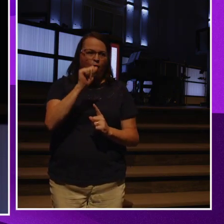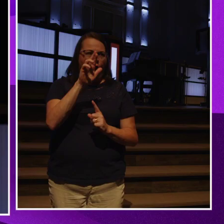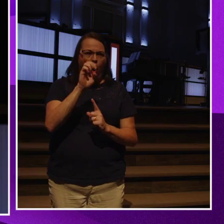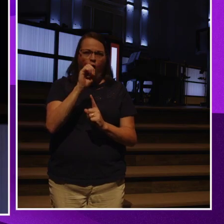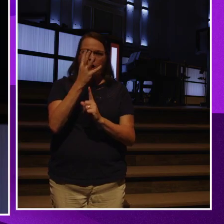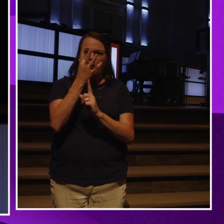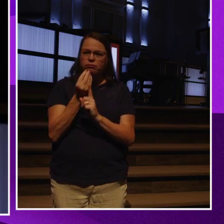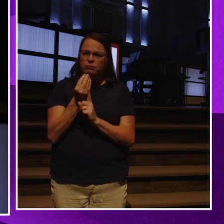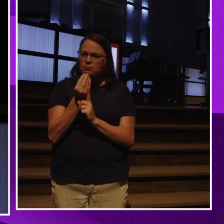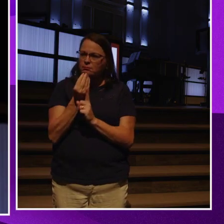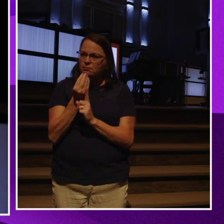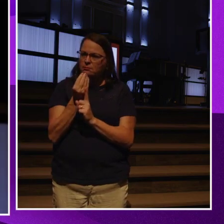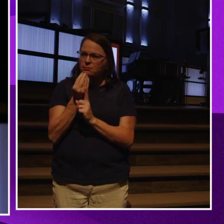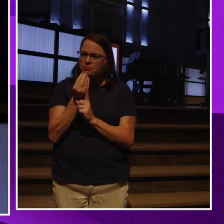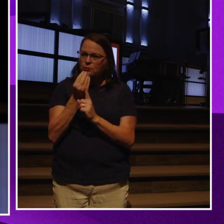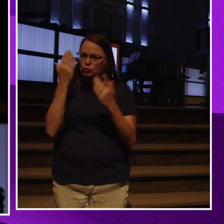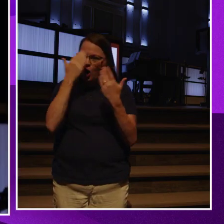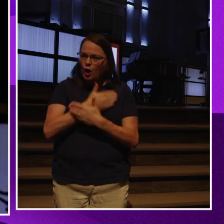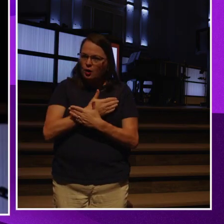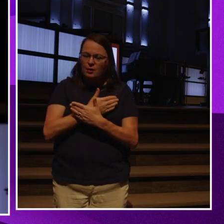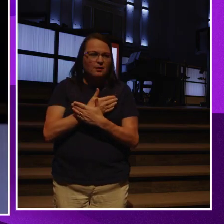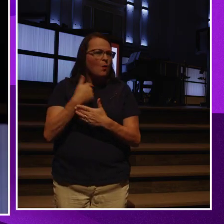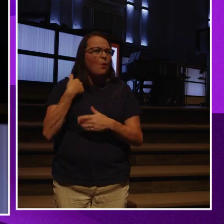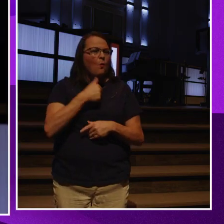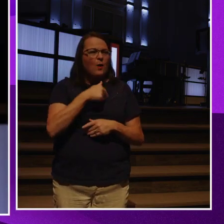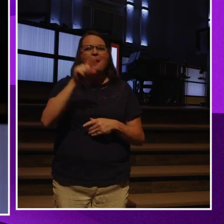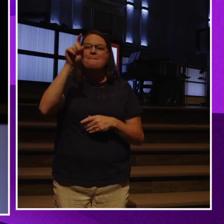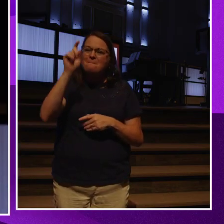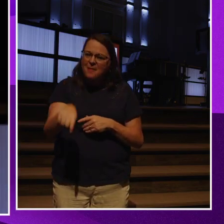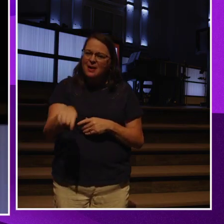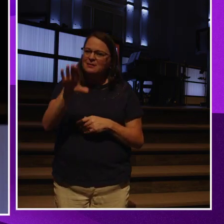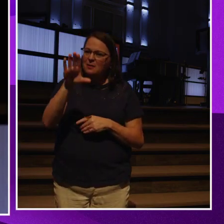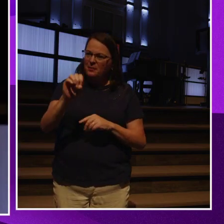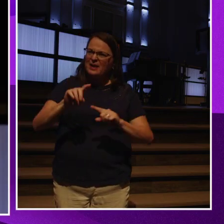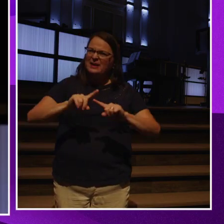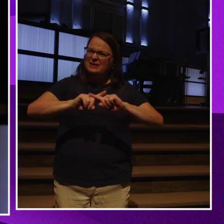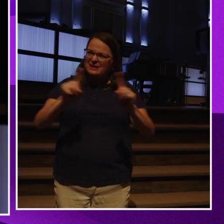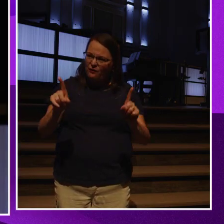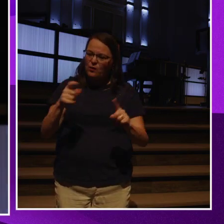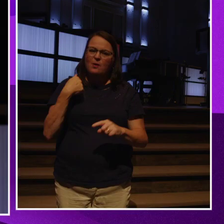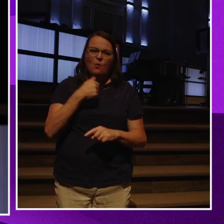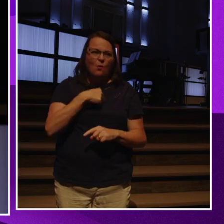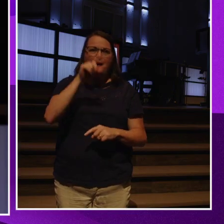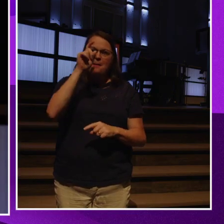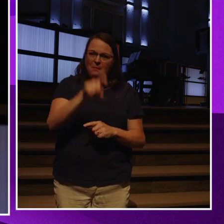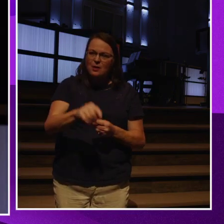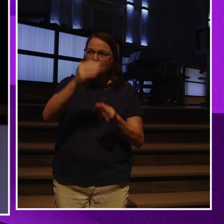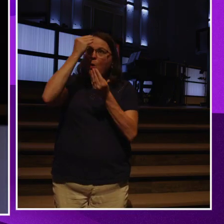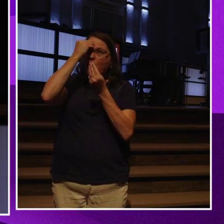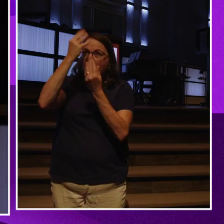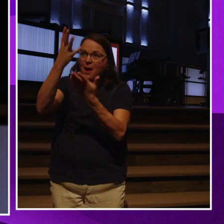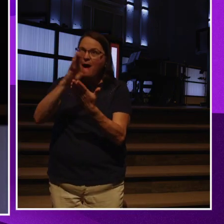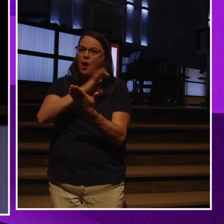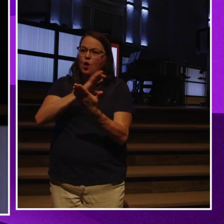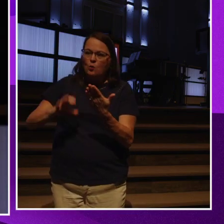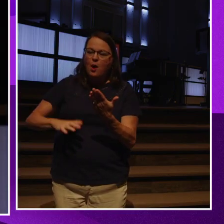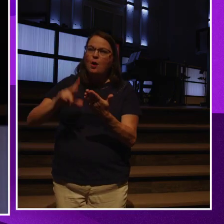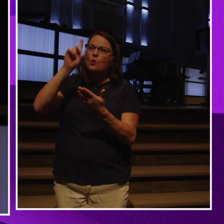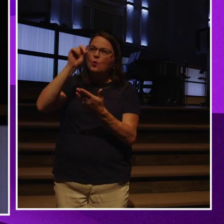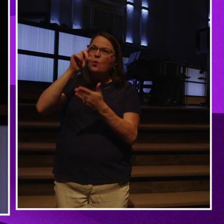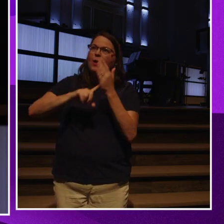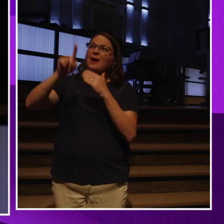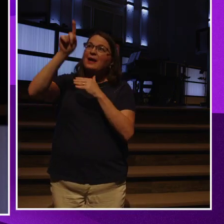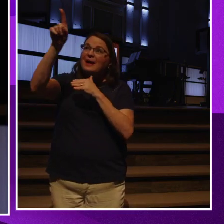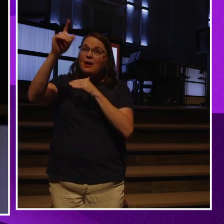Therefore, we must be different. We must strive after and obey Christ and do what he has called us to do, to live